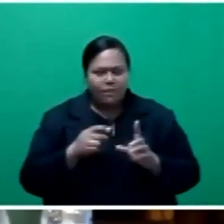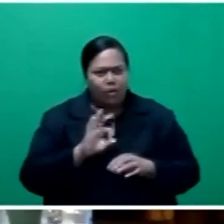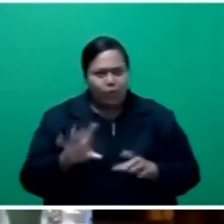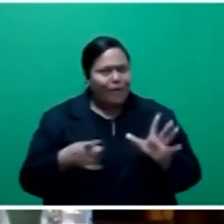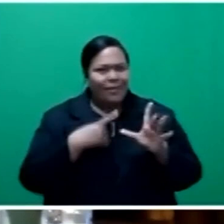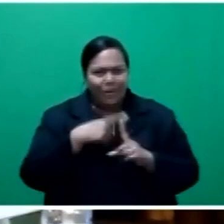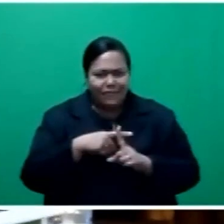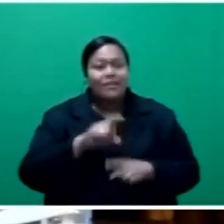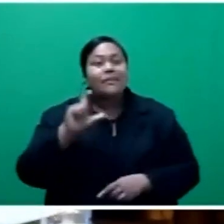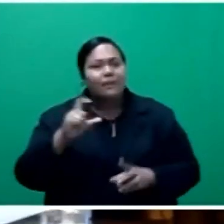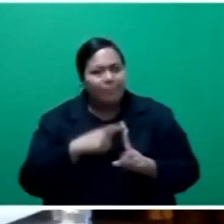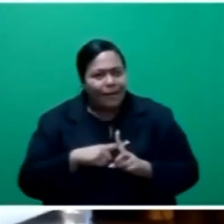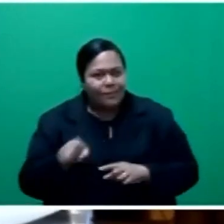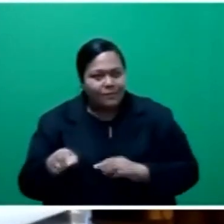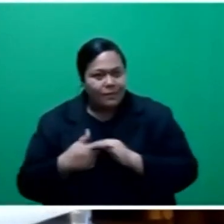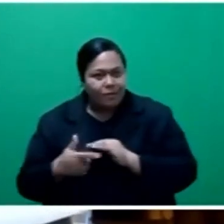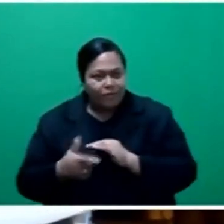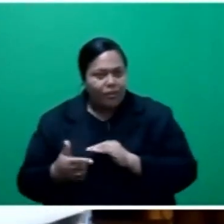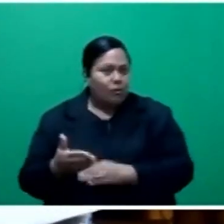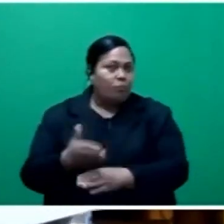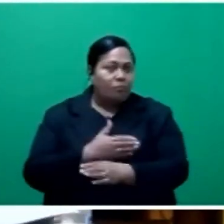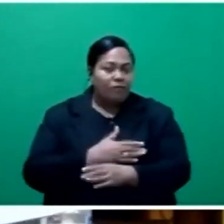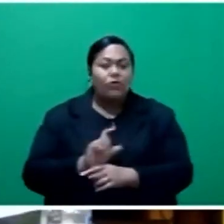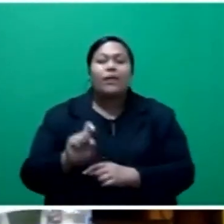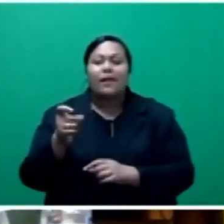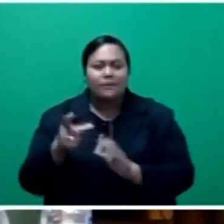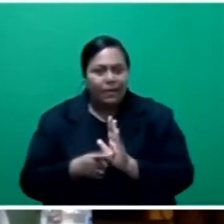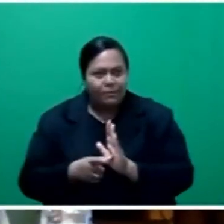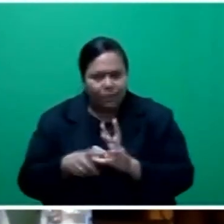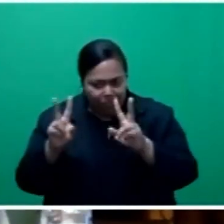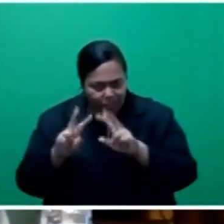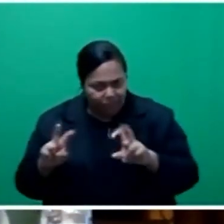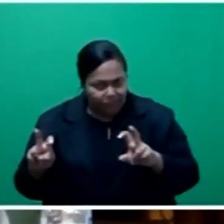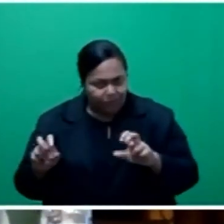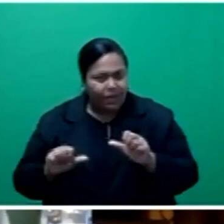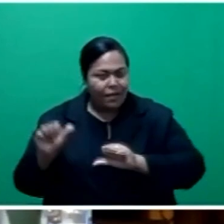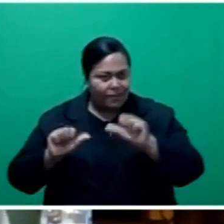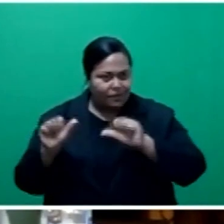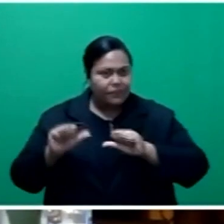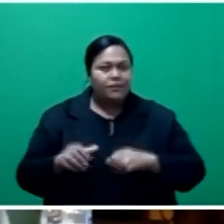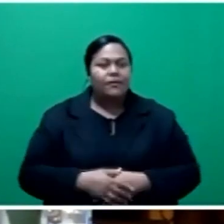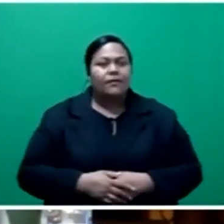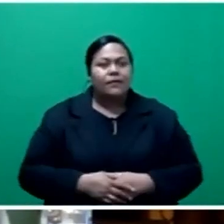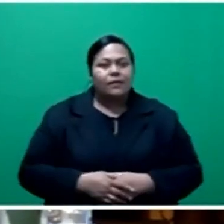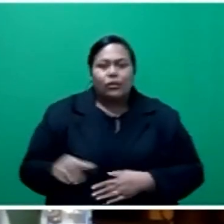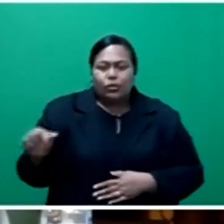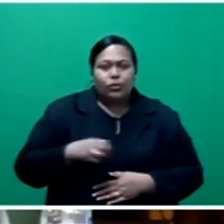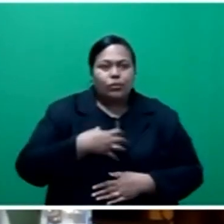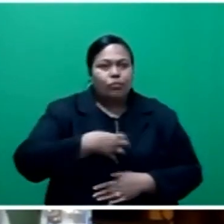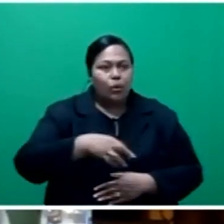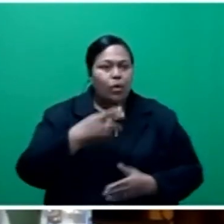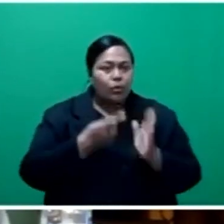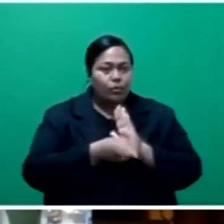but C+, before the next assessment period. That the PASI should conduct more regular reviews of the Office of